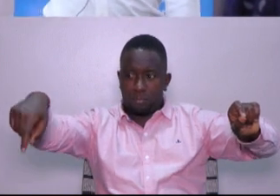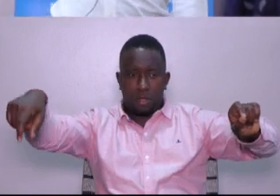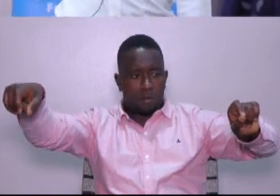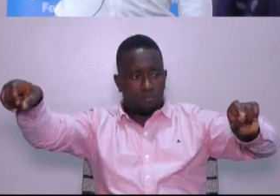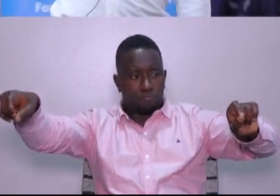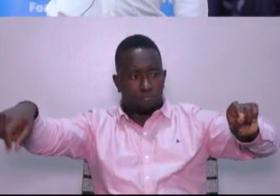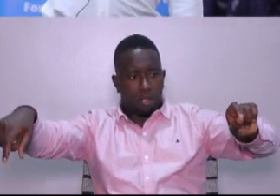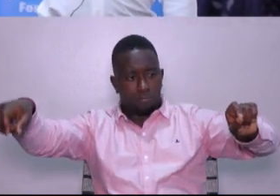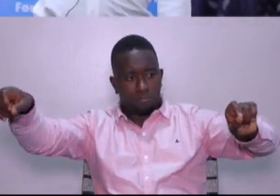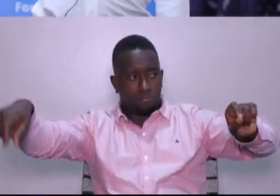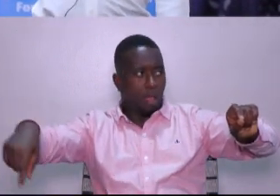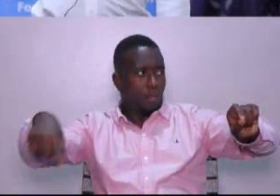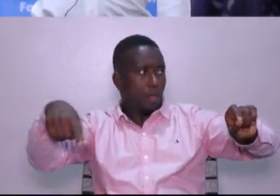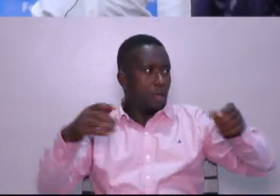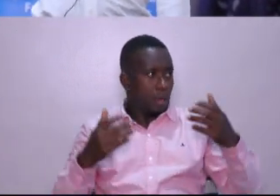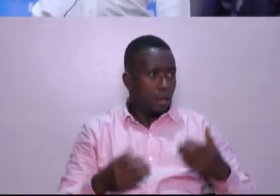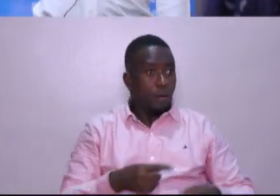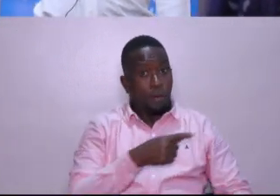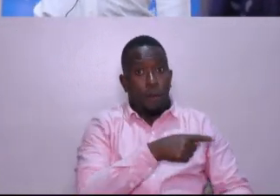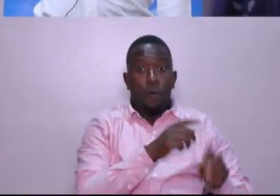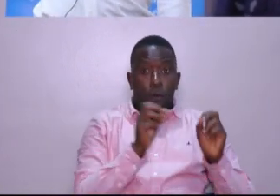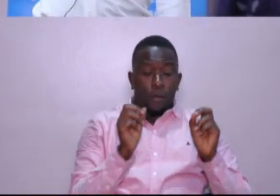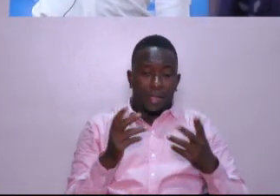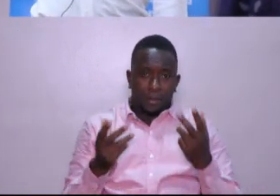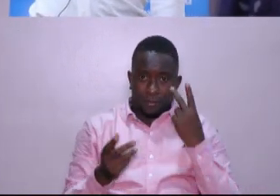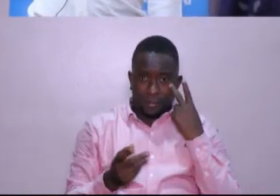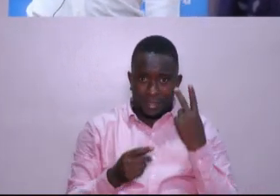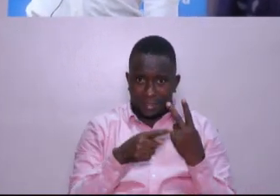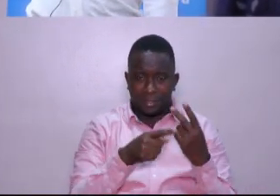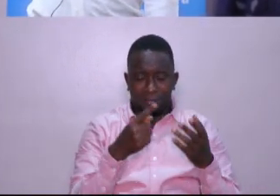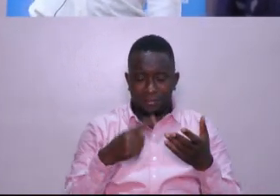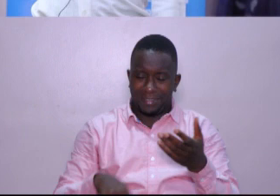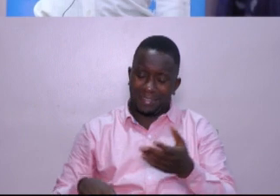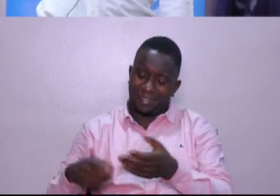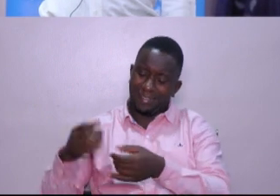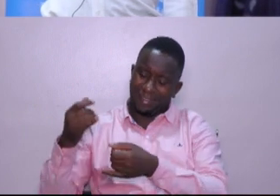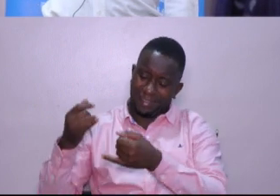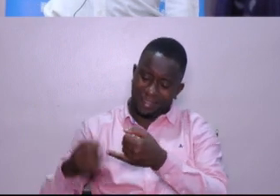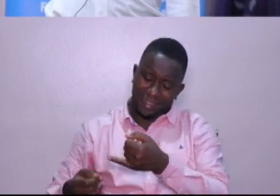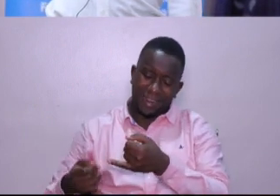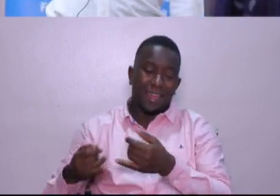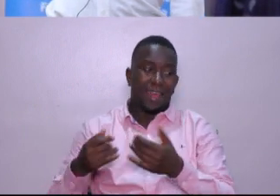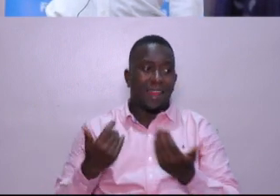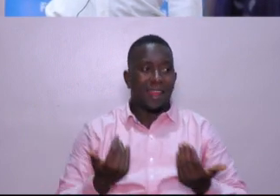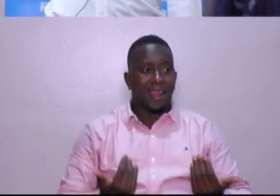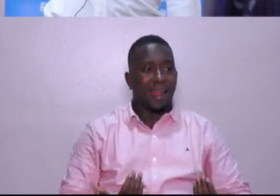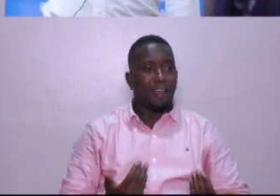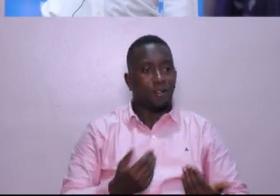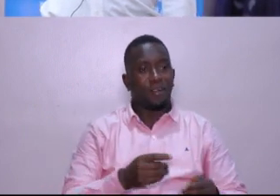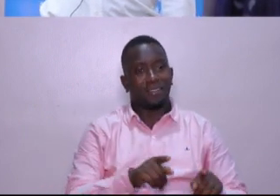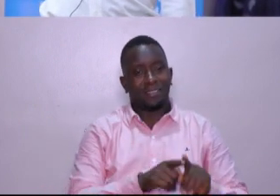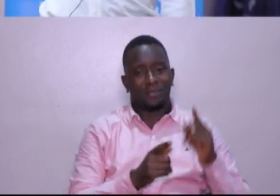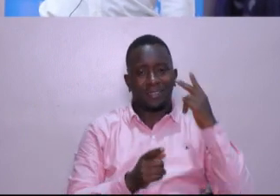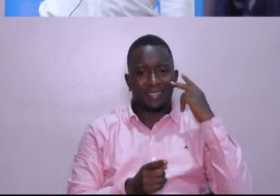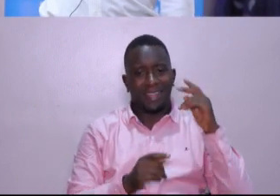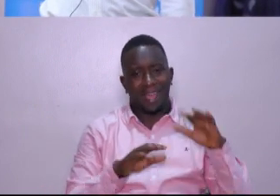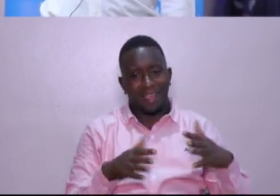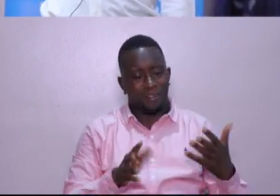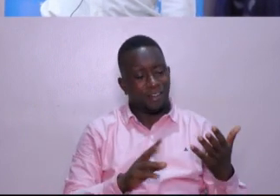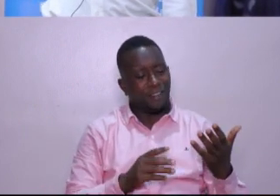the crop. Okay, so that was the end, and the numbering is like